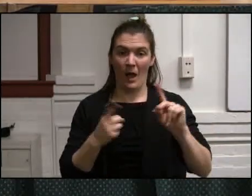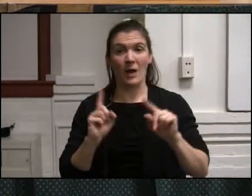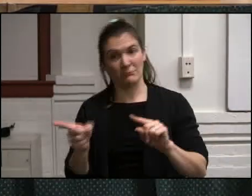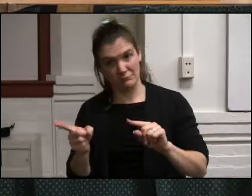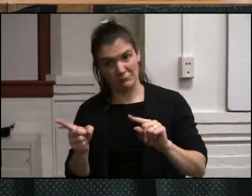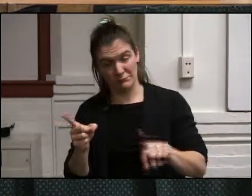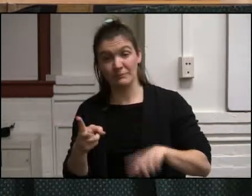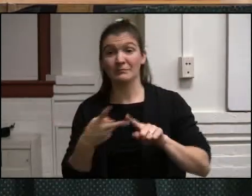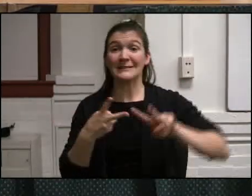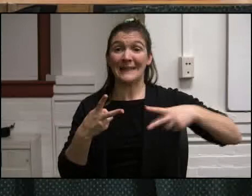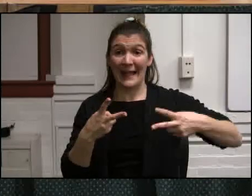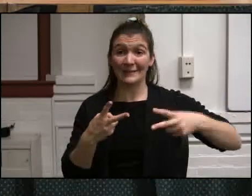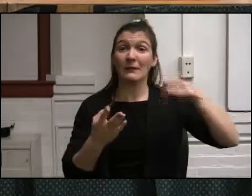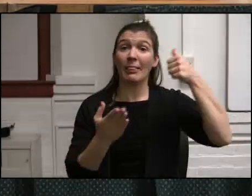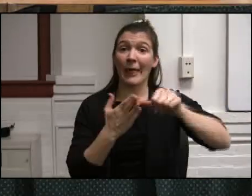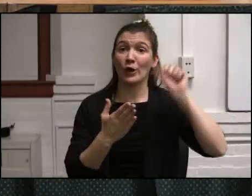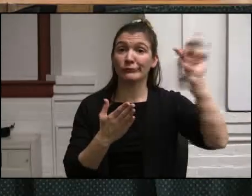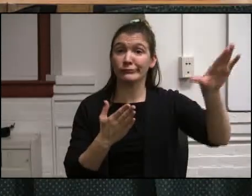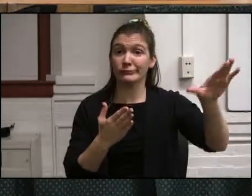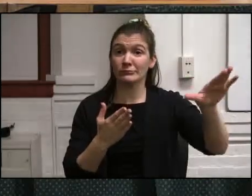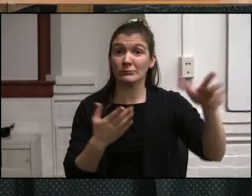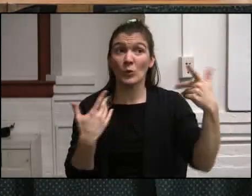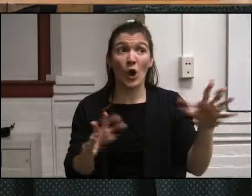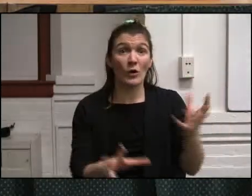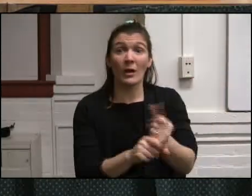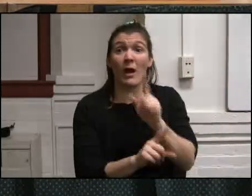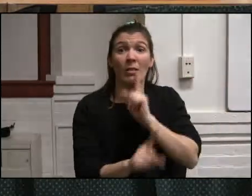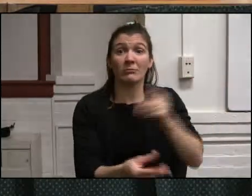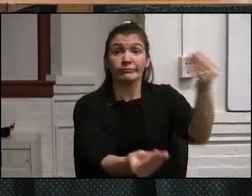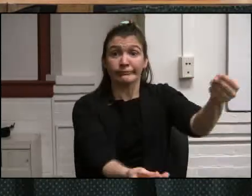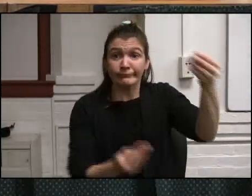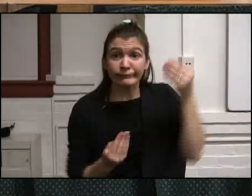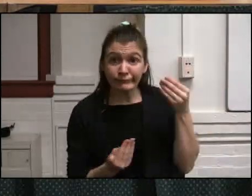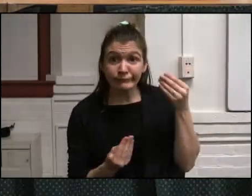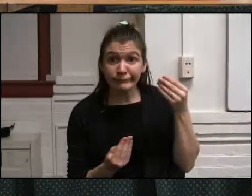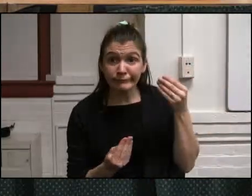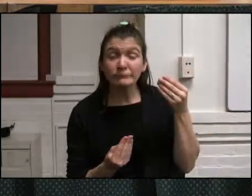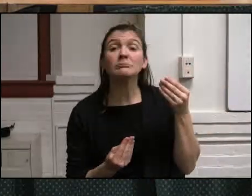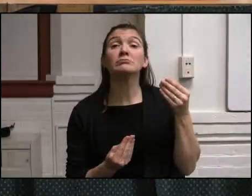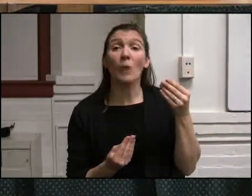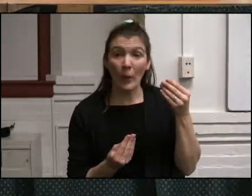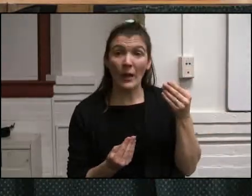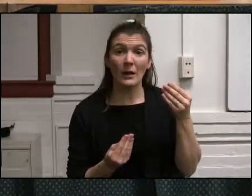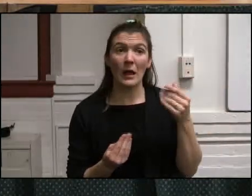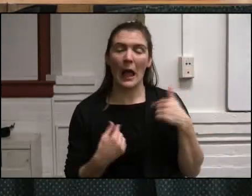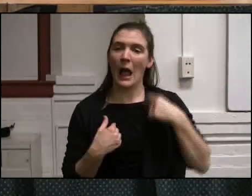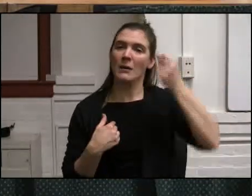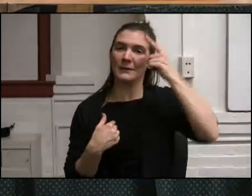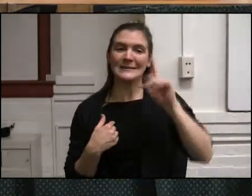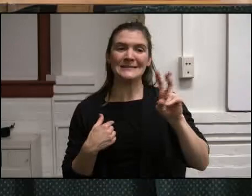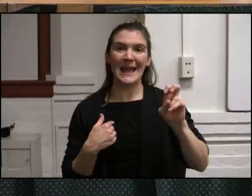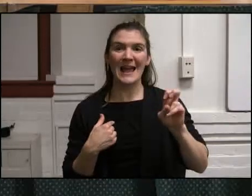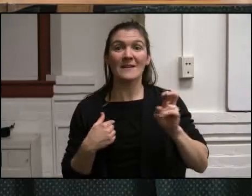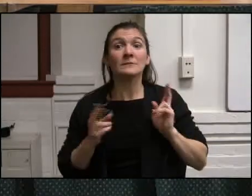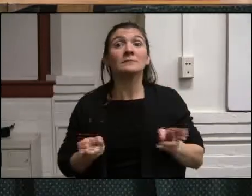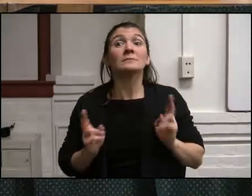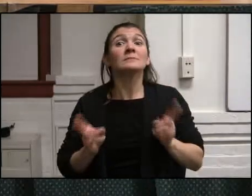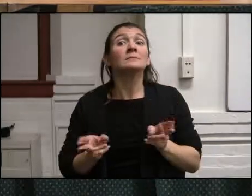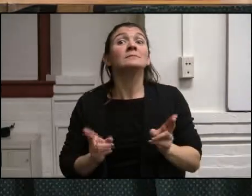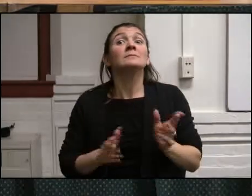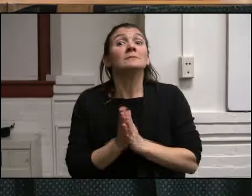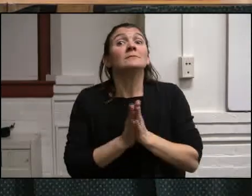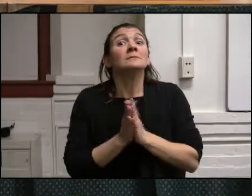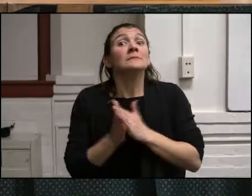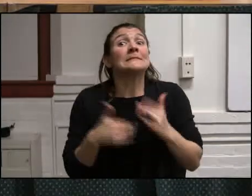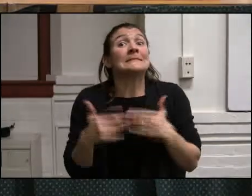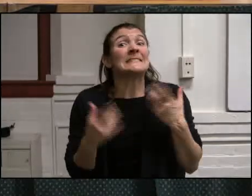CUD and the second step was the letter. So we got an answer to our letter, and I understand that you're eager,